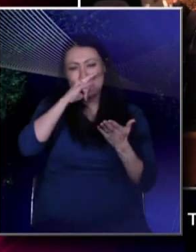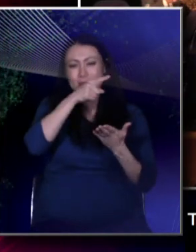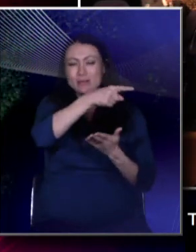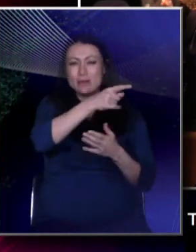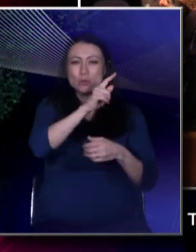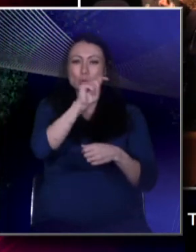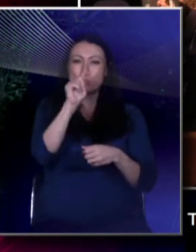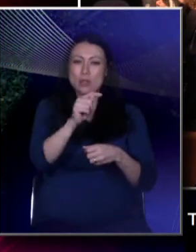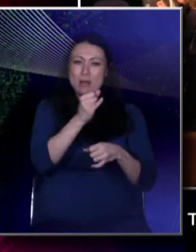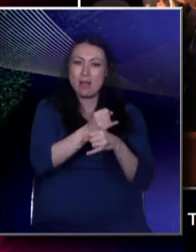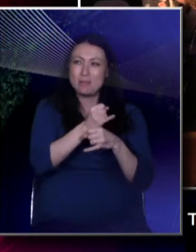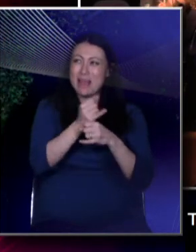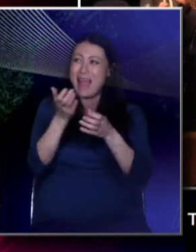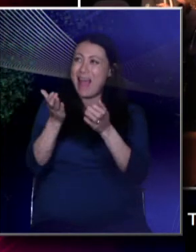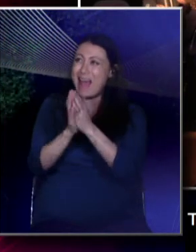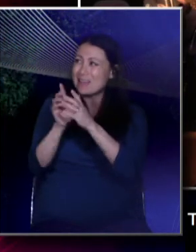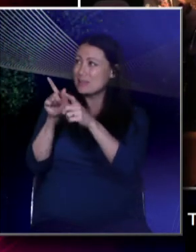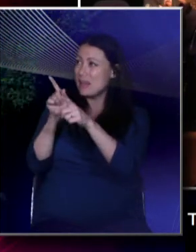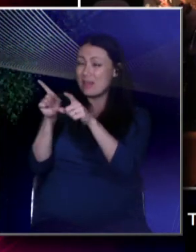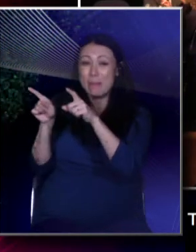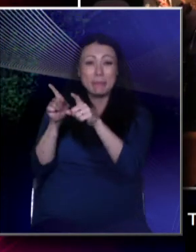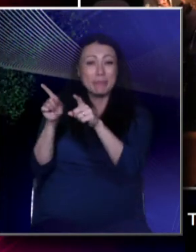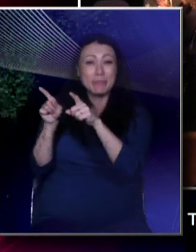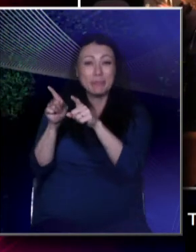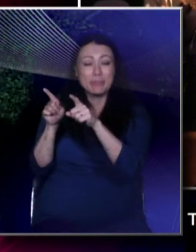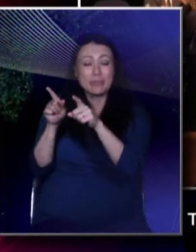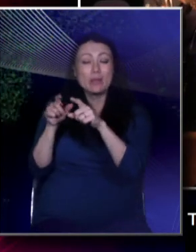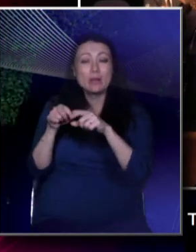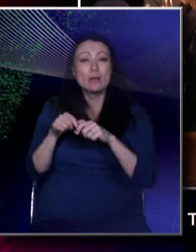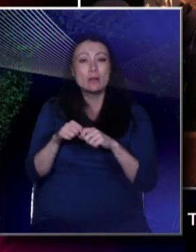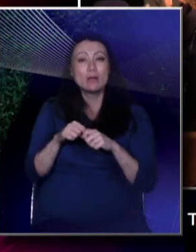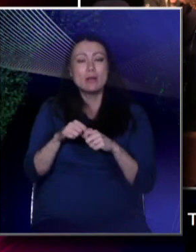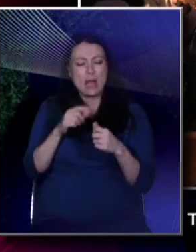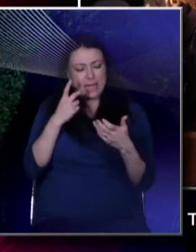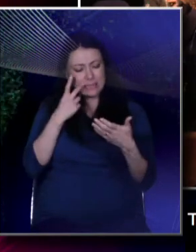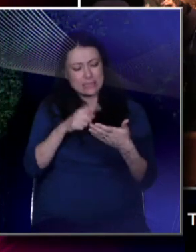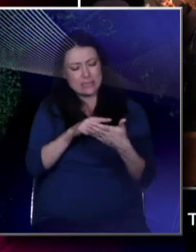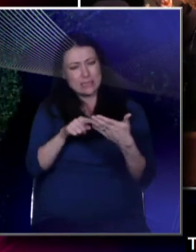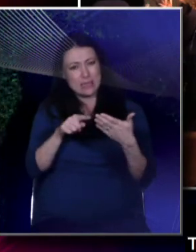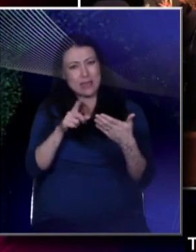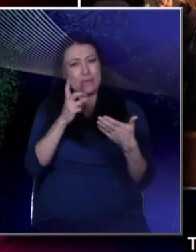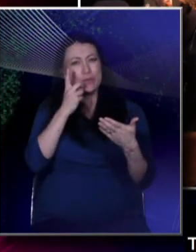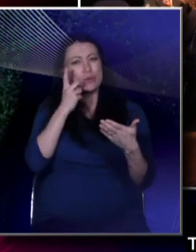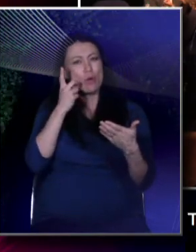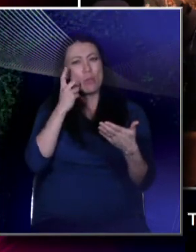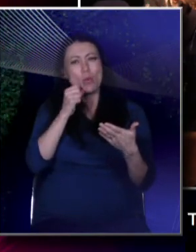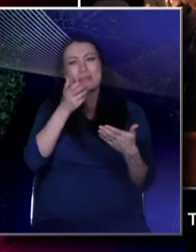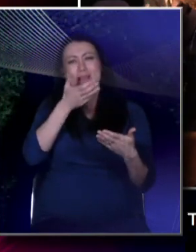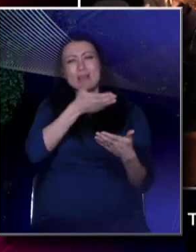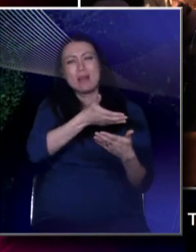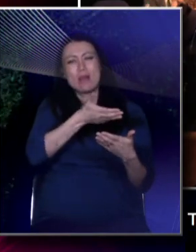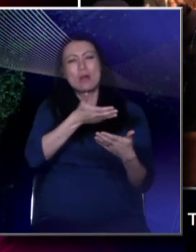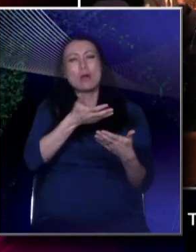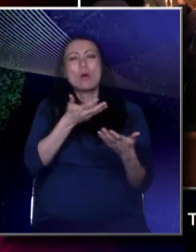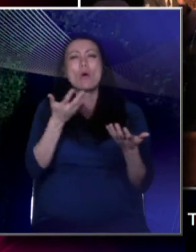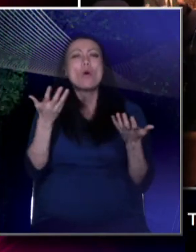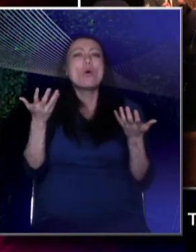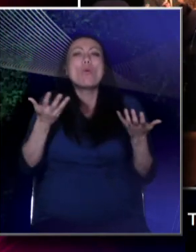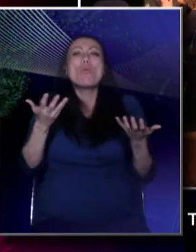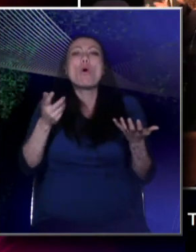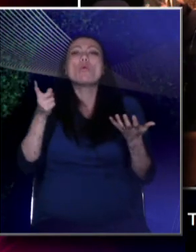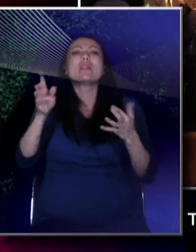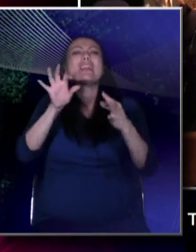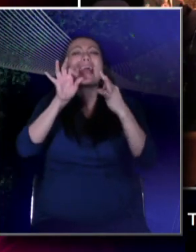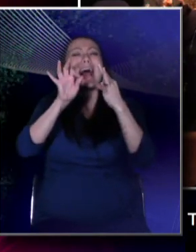if the residential, I see, you know, you're asking if the dormitory wasn't there, but what would an ideal